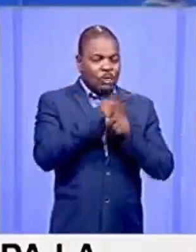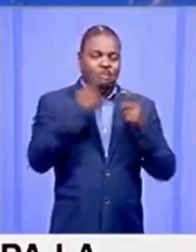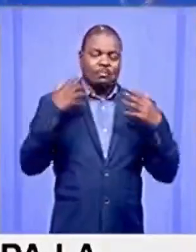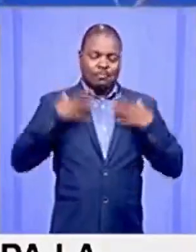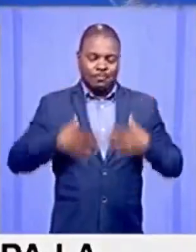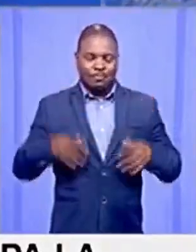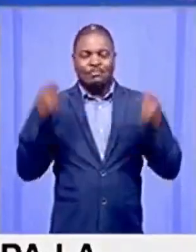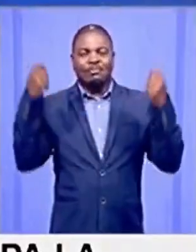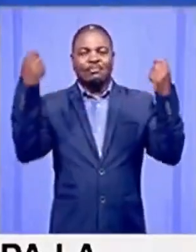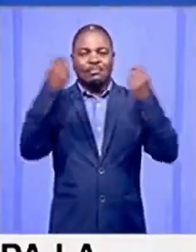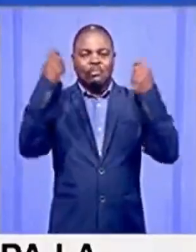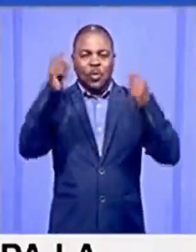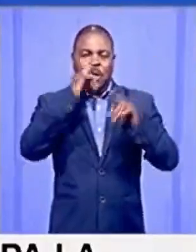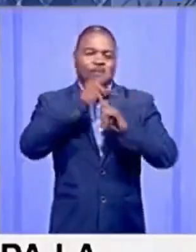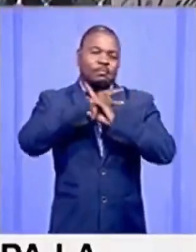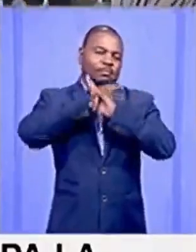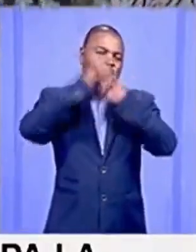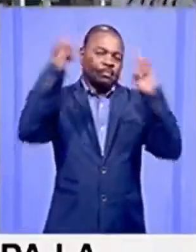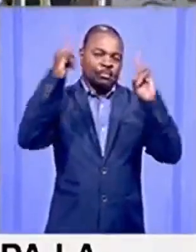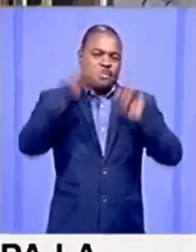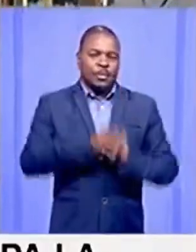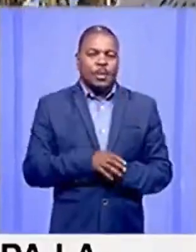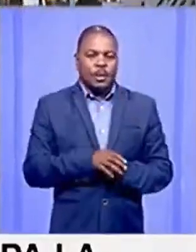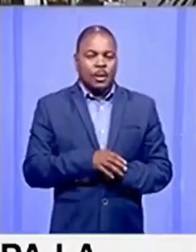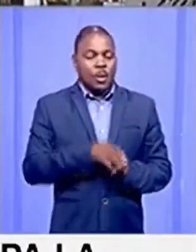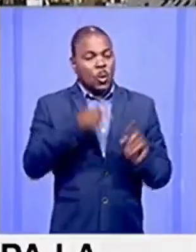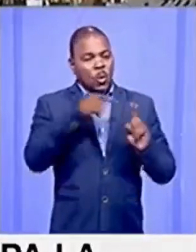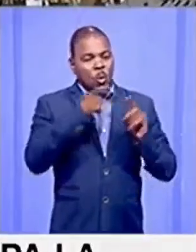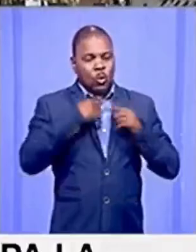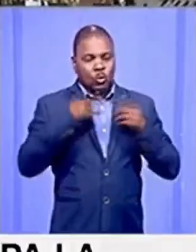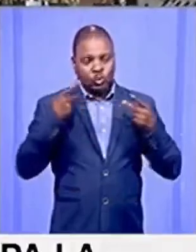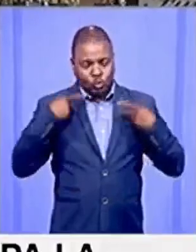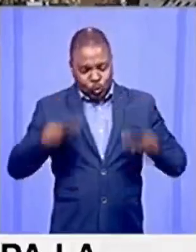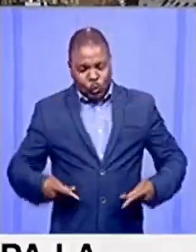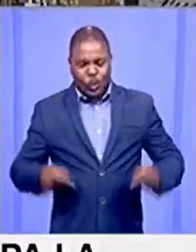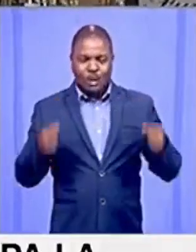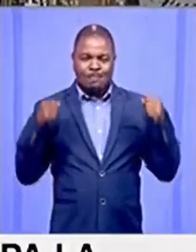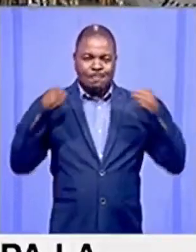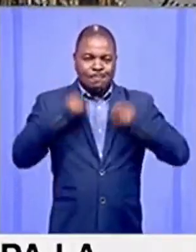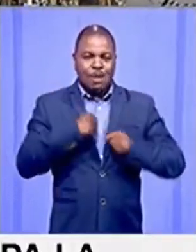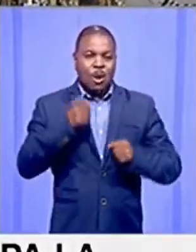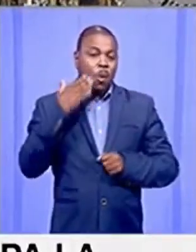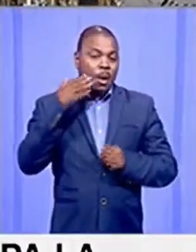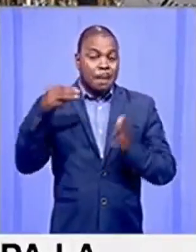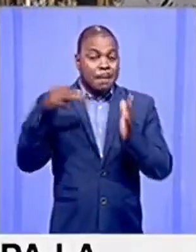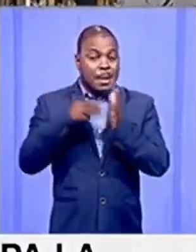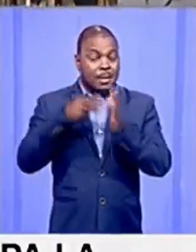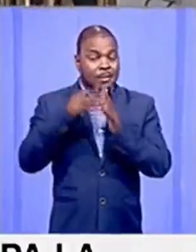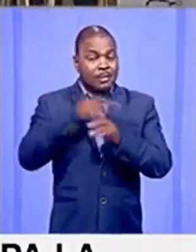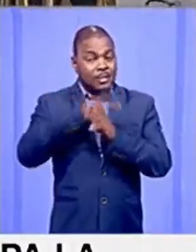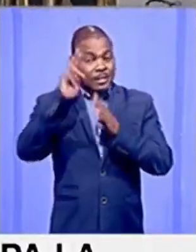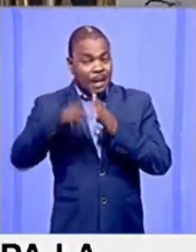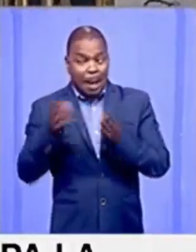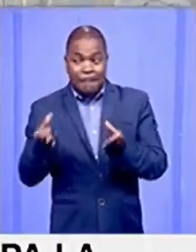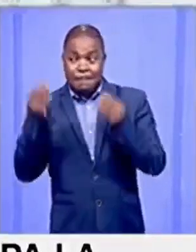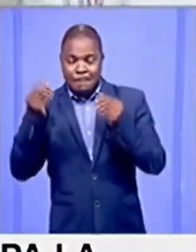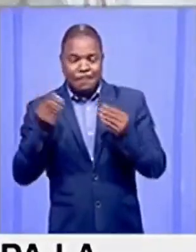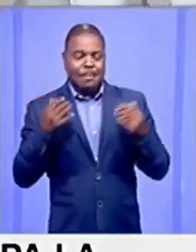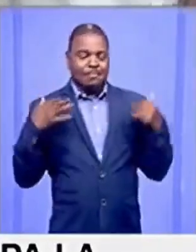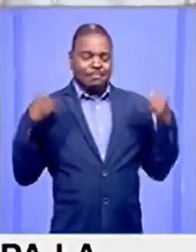keteka tlholo. O ne a apara sutu ena ka mehla ha keteka sephetho sa sehlopha sa